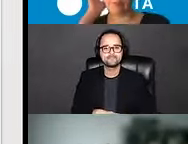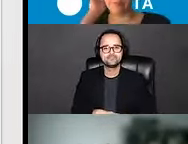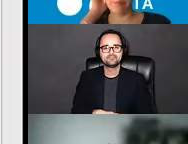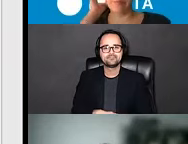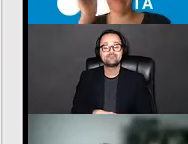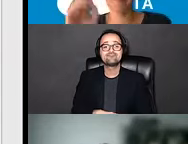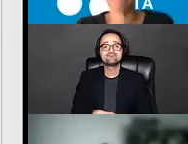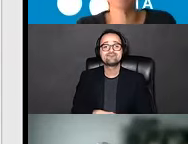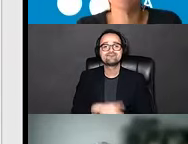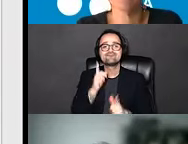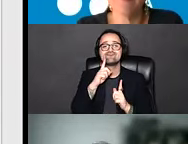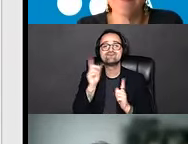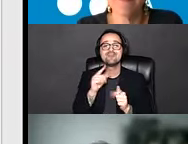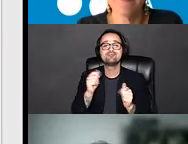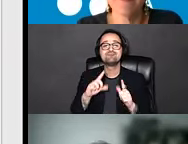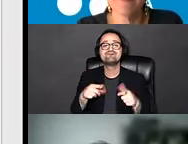open these rooms up.